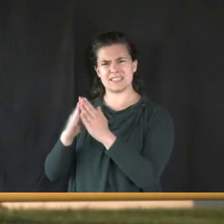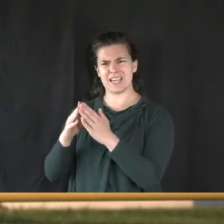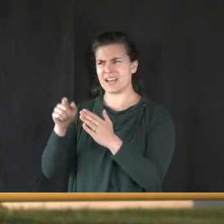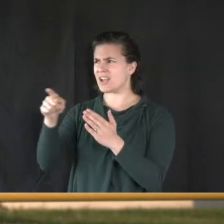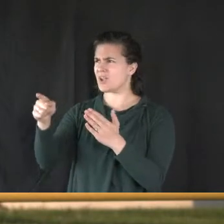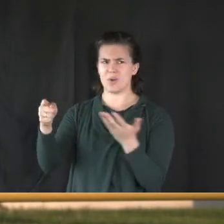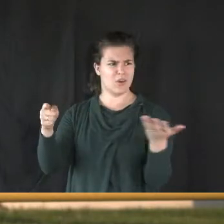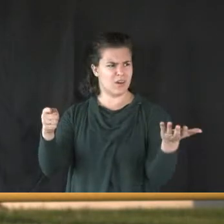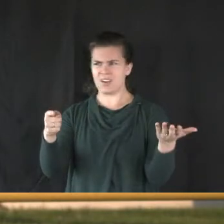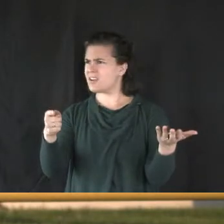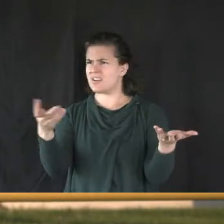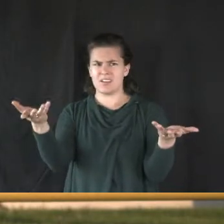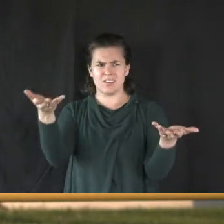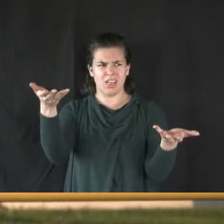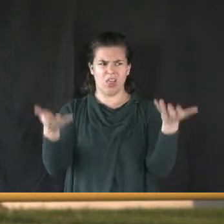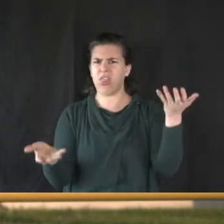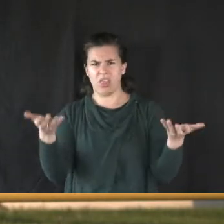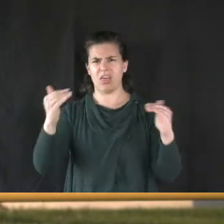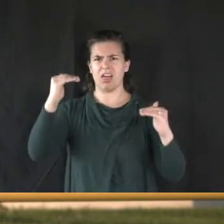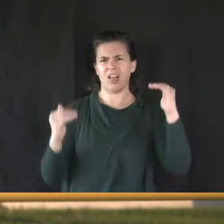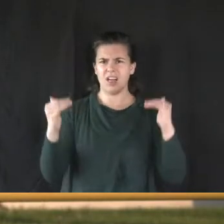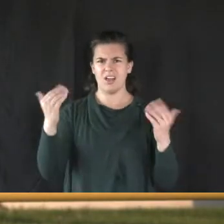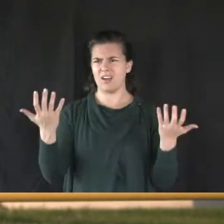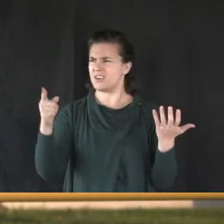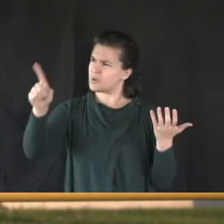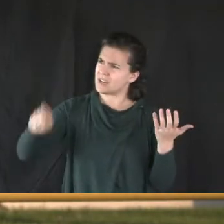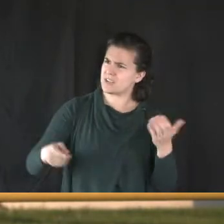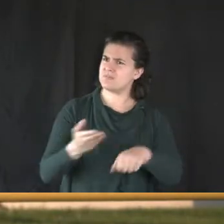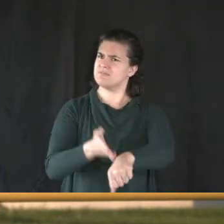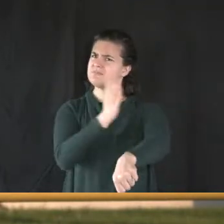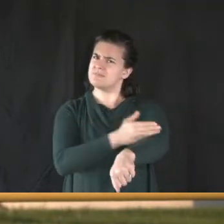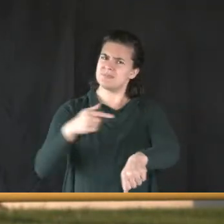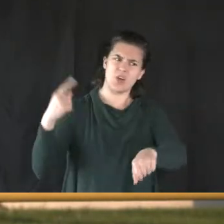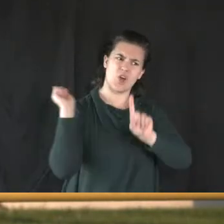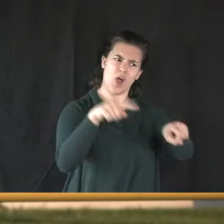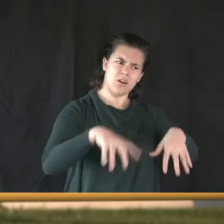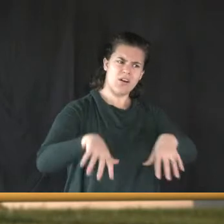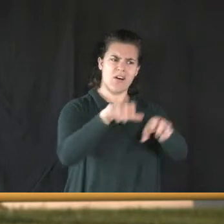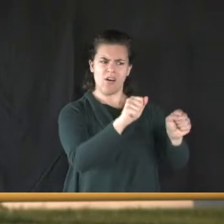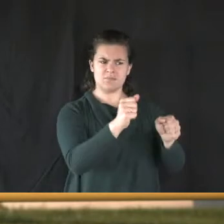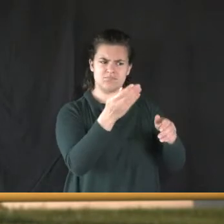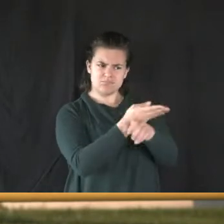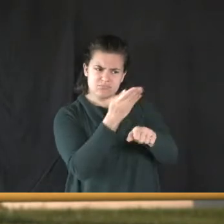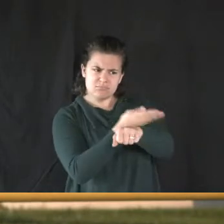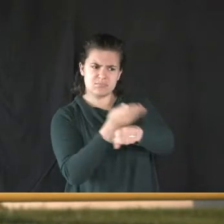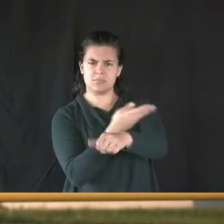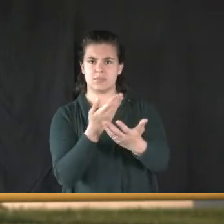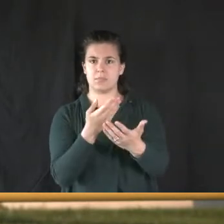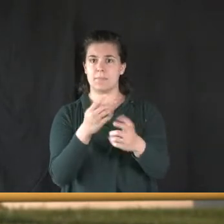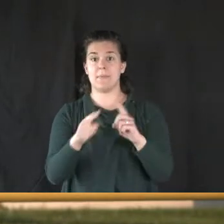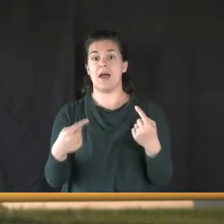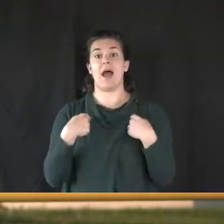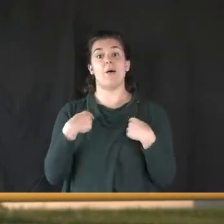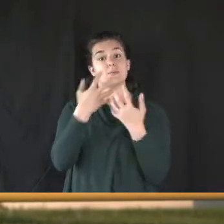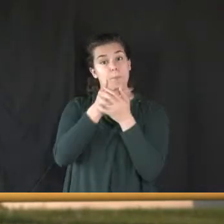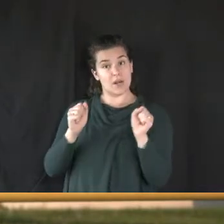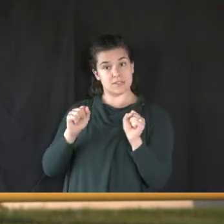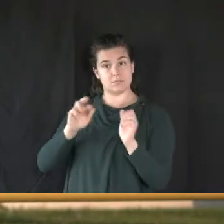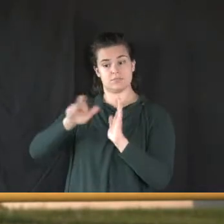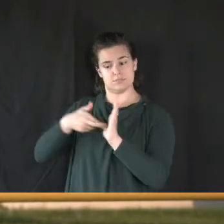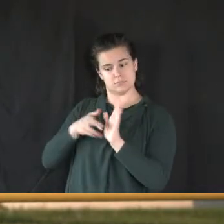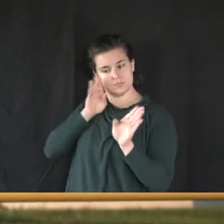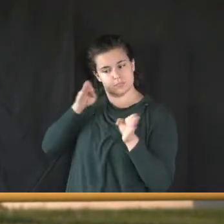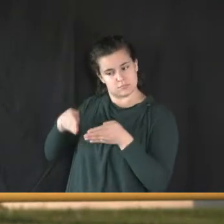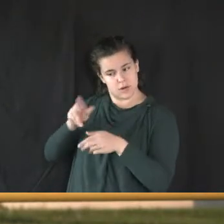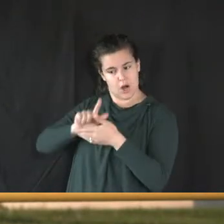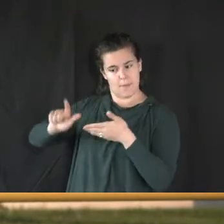our area. While my role was to be president of Lamar, and I never got distracted from that, it was also to